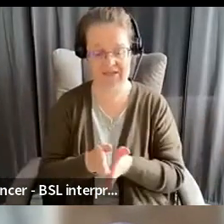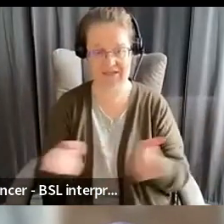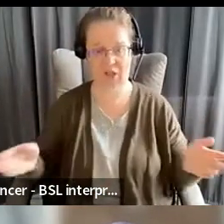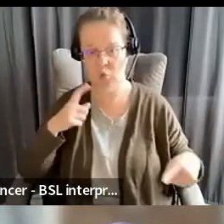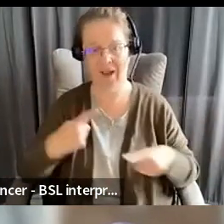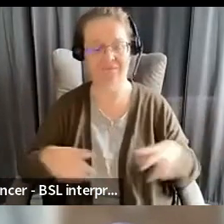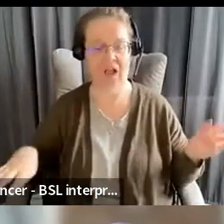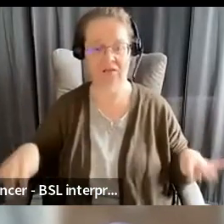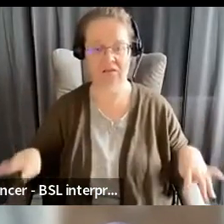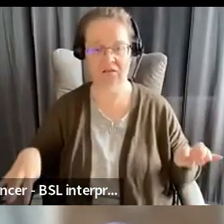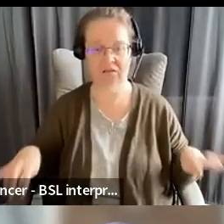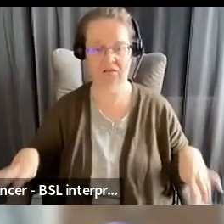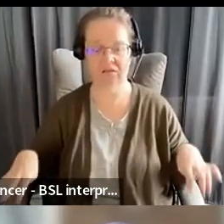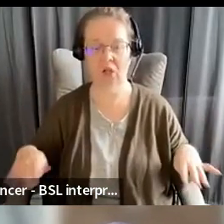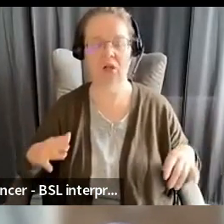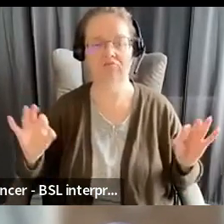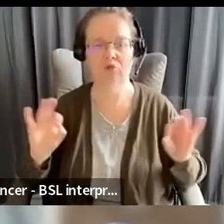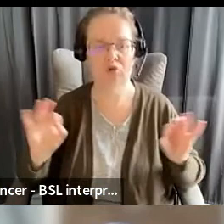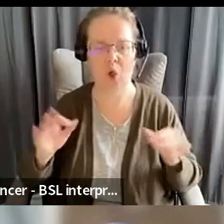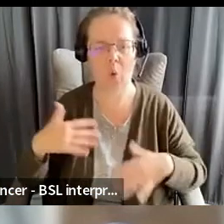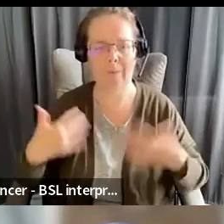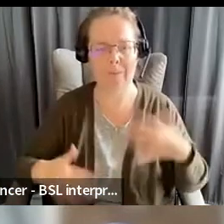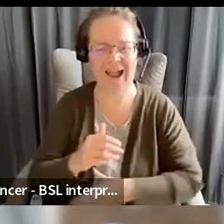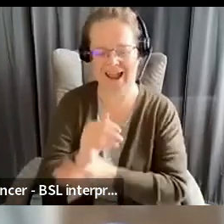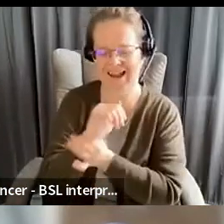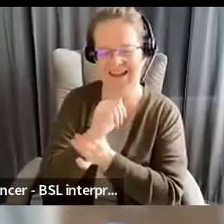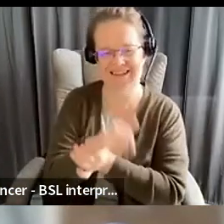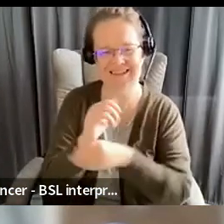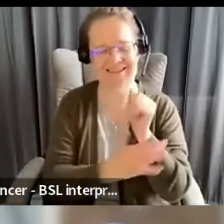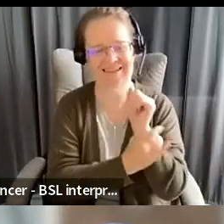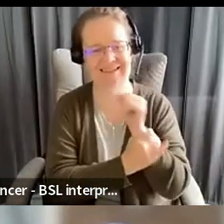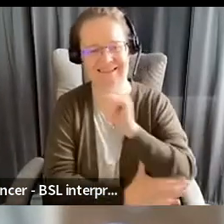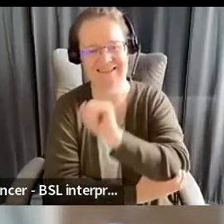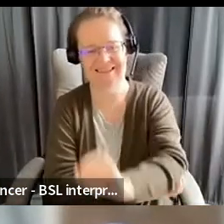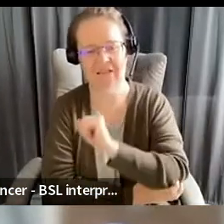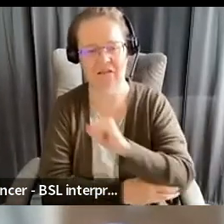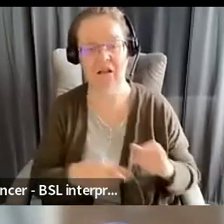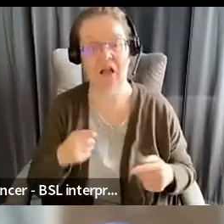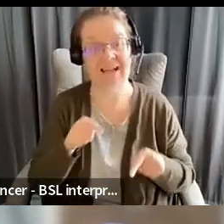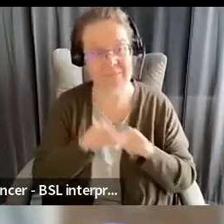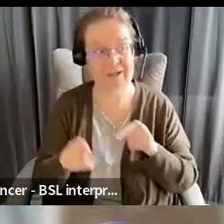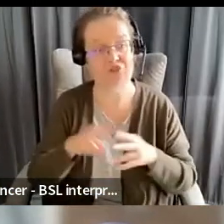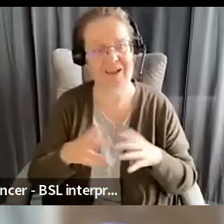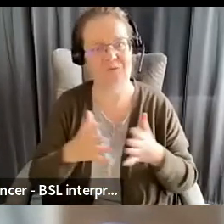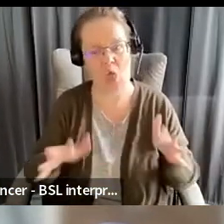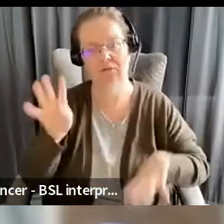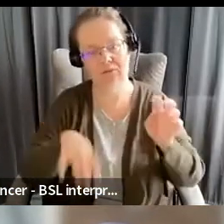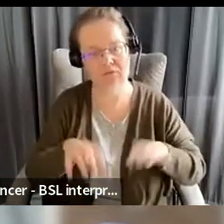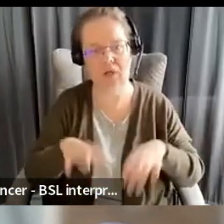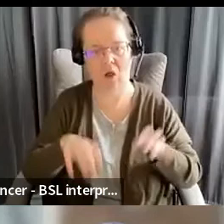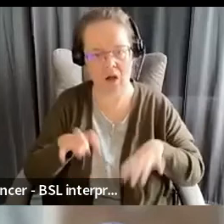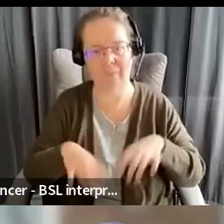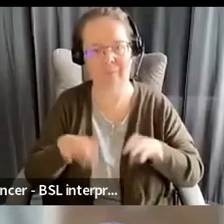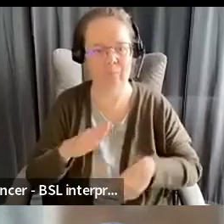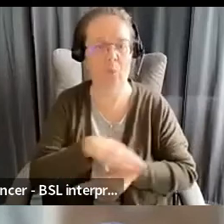faster and you don't end up with the pain at the end of the day. And especially if you're typing a lot during the day, like with